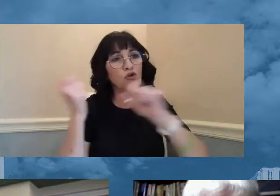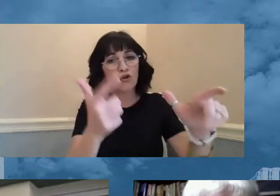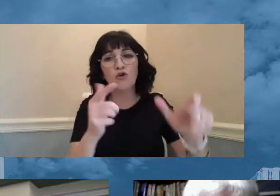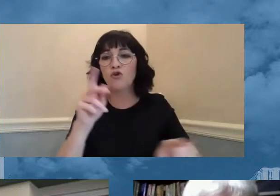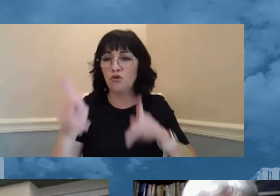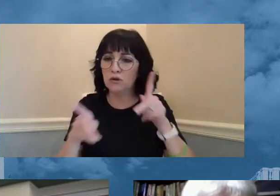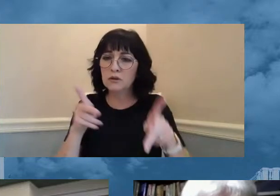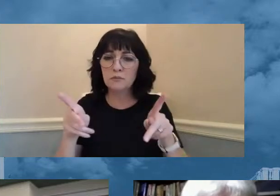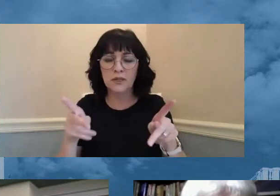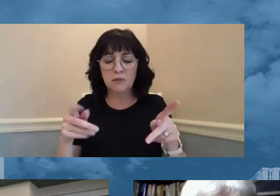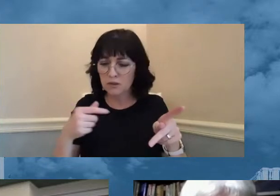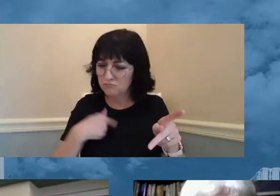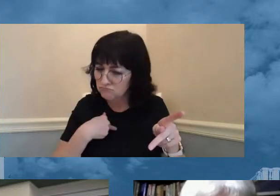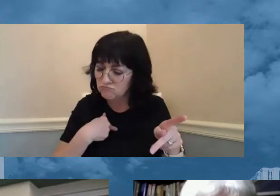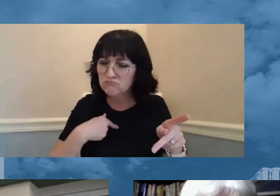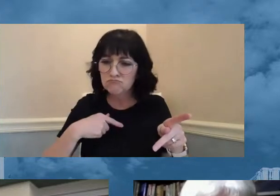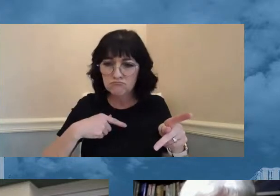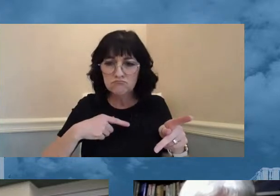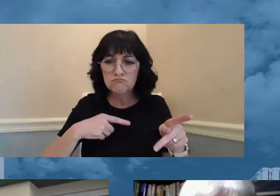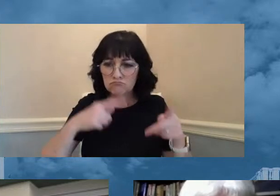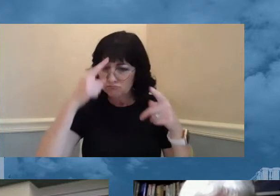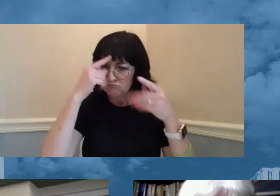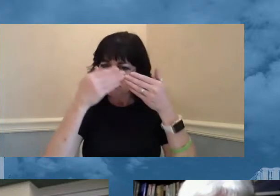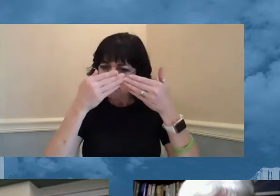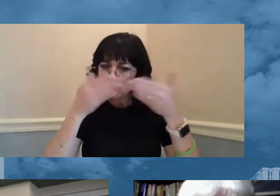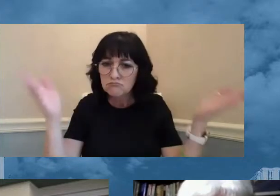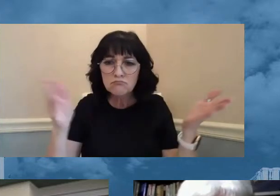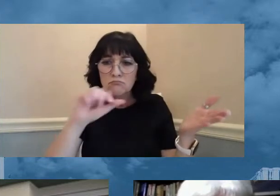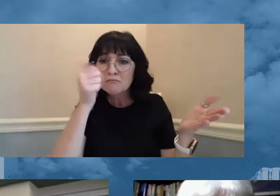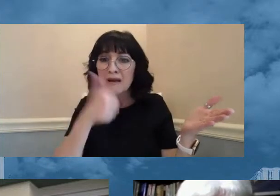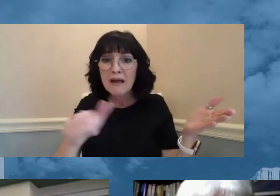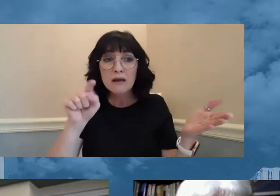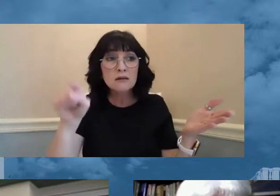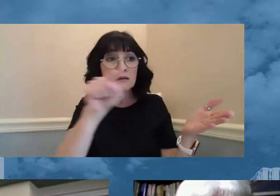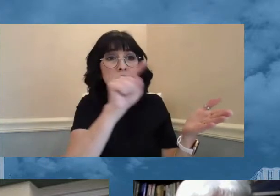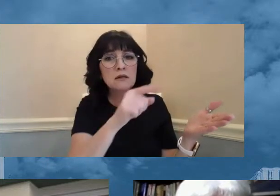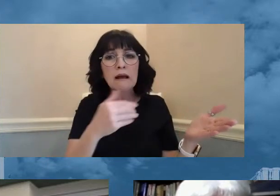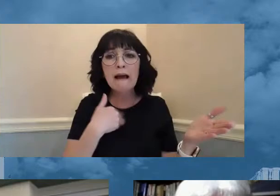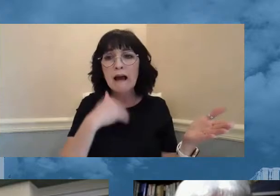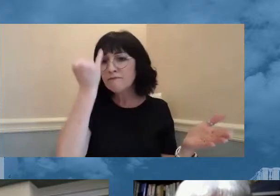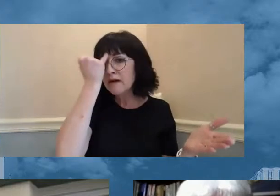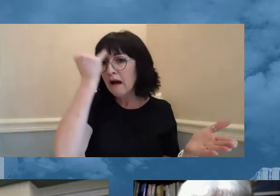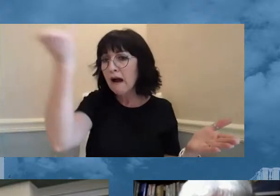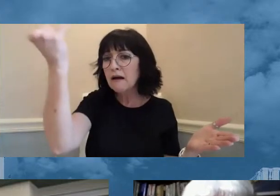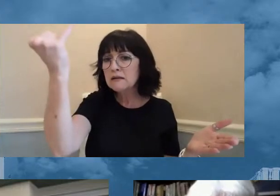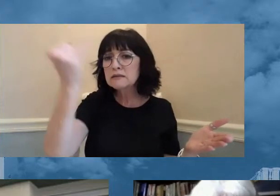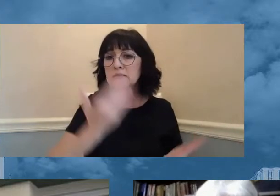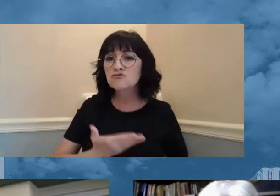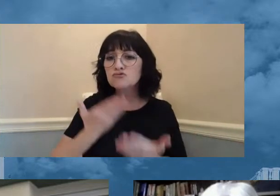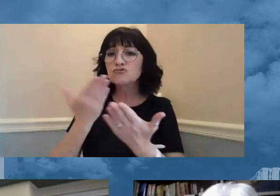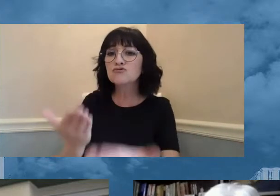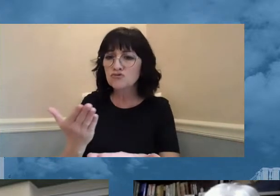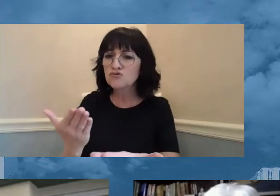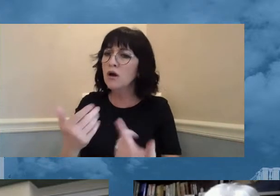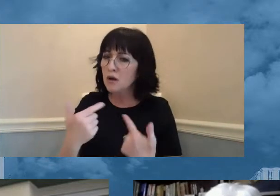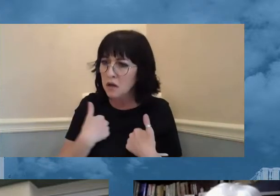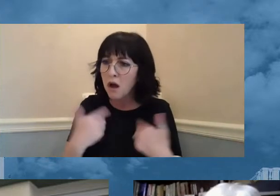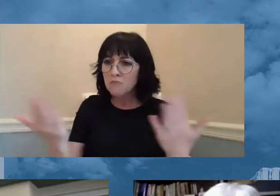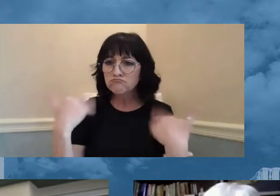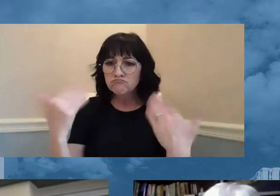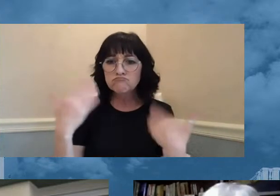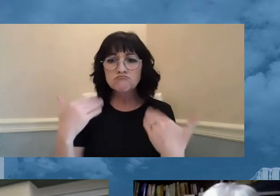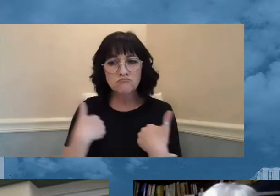suggestions, and we really rely heavily on our community partners and community leaders to find creative ways to reach